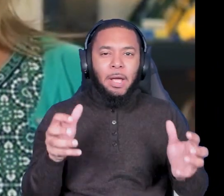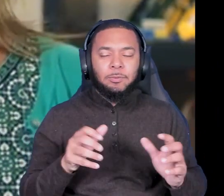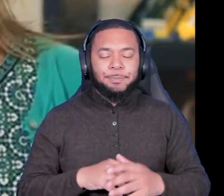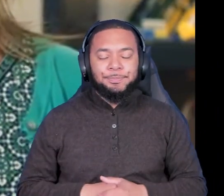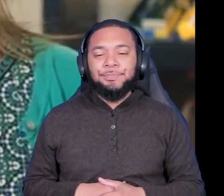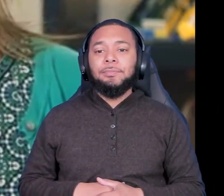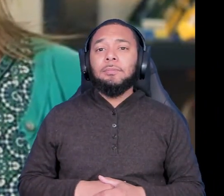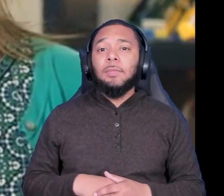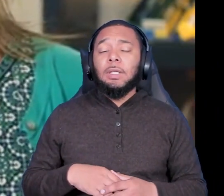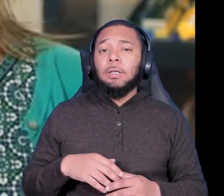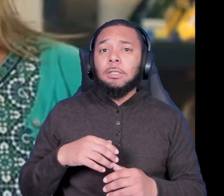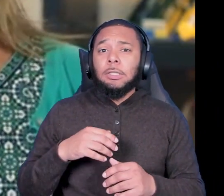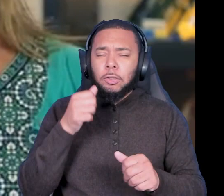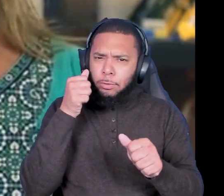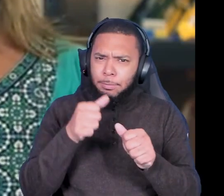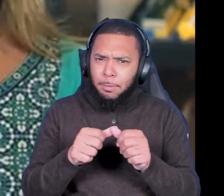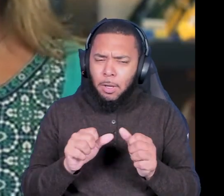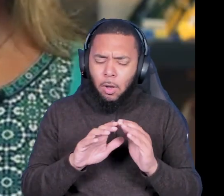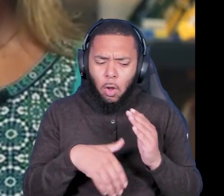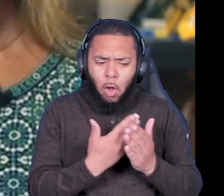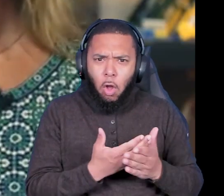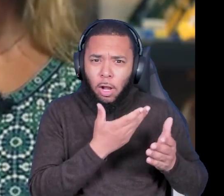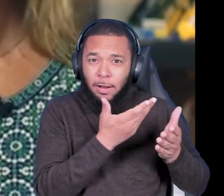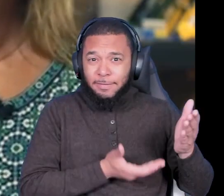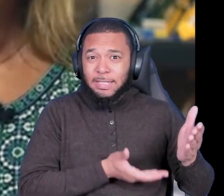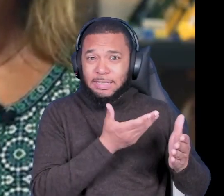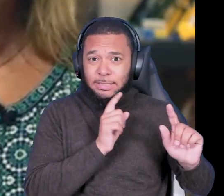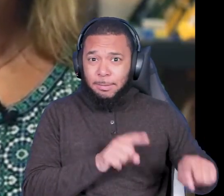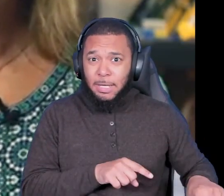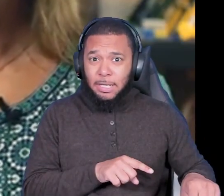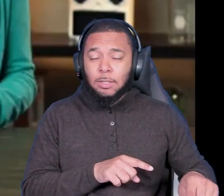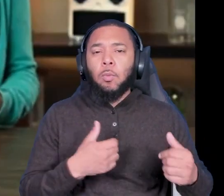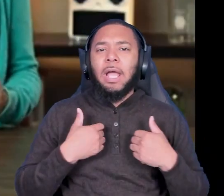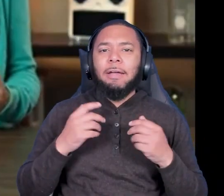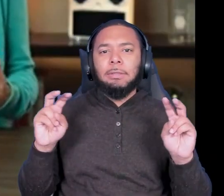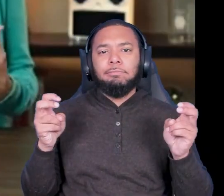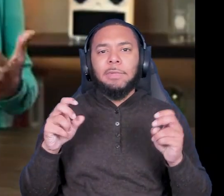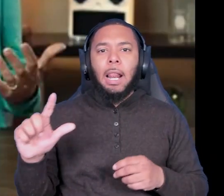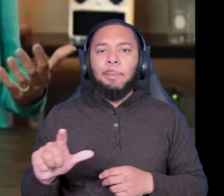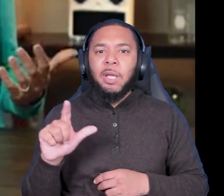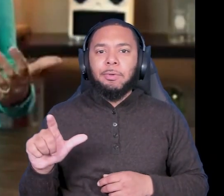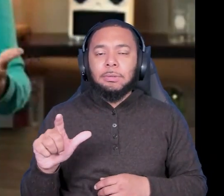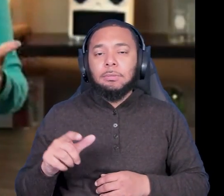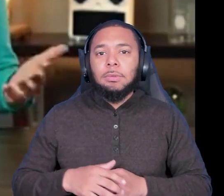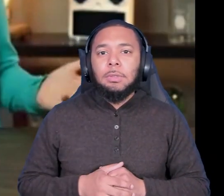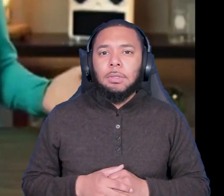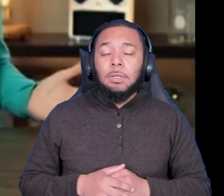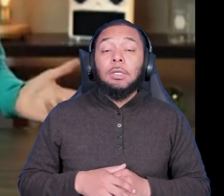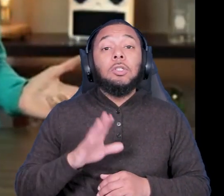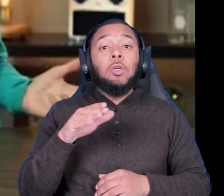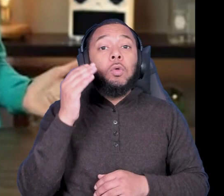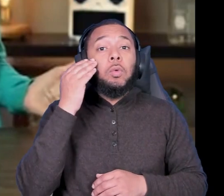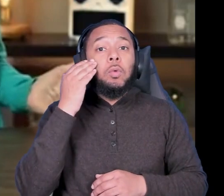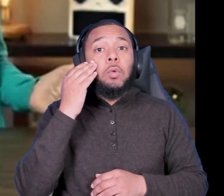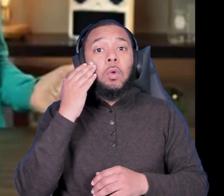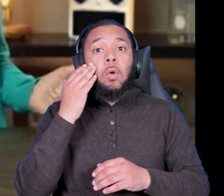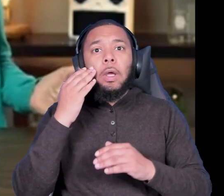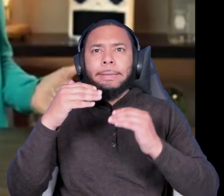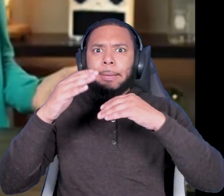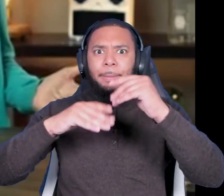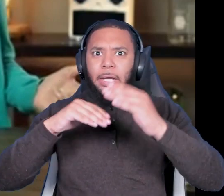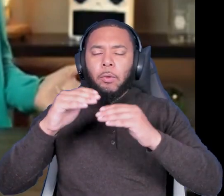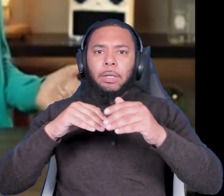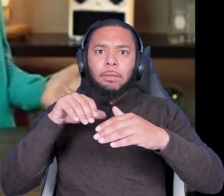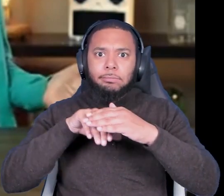have a library that we can use. Now, when you walk into a library, do you know all of the books that are in there right